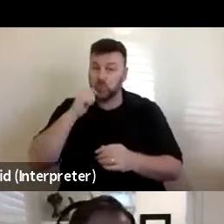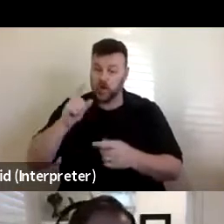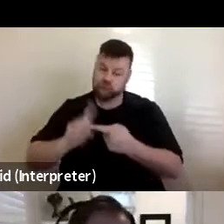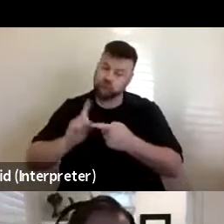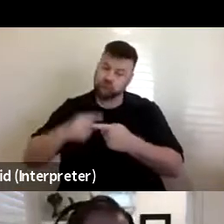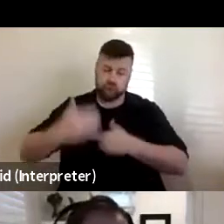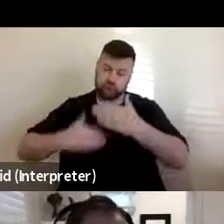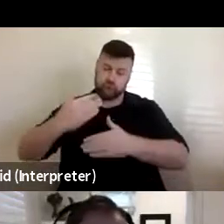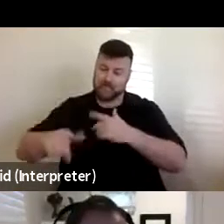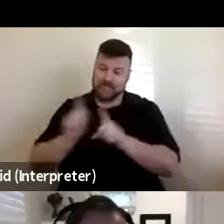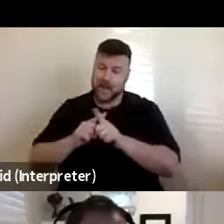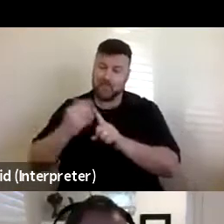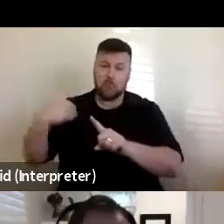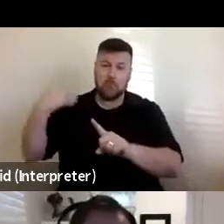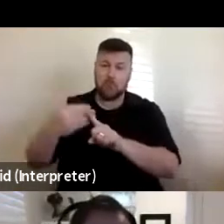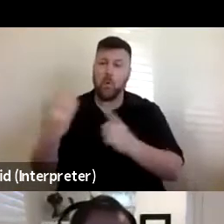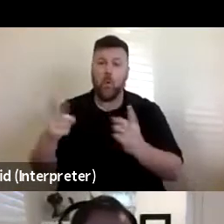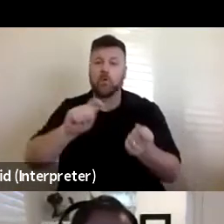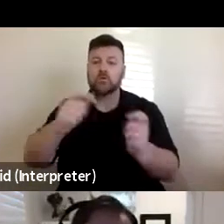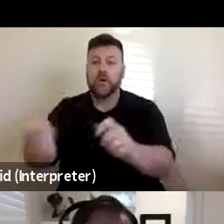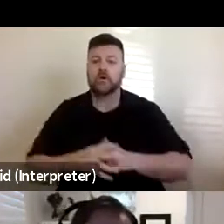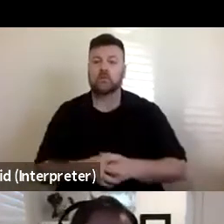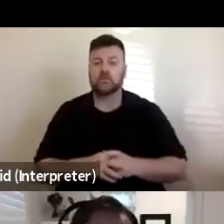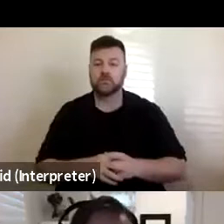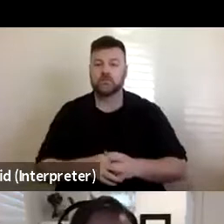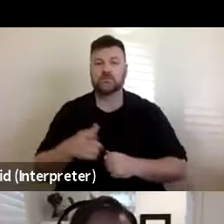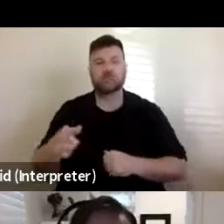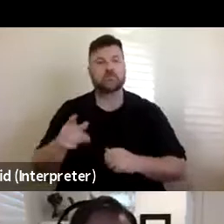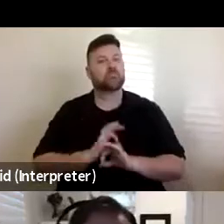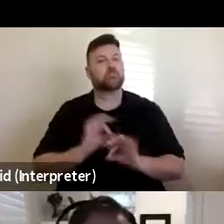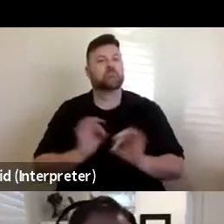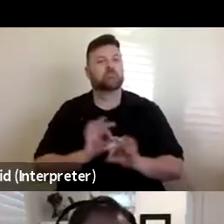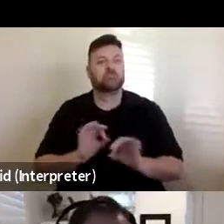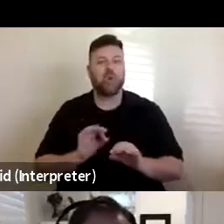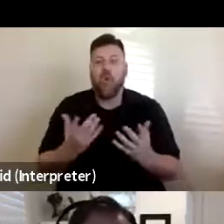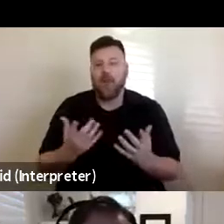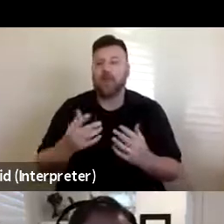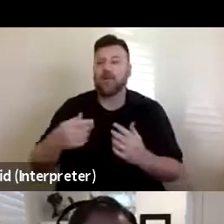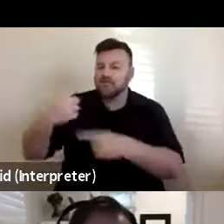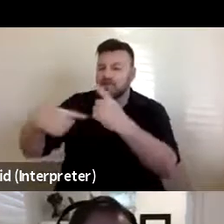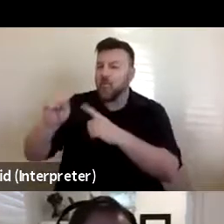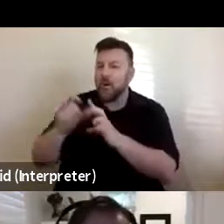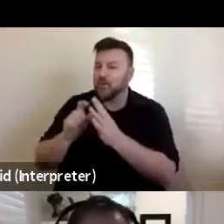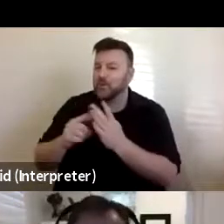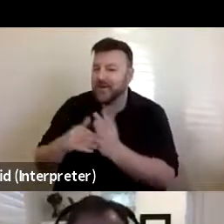doing now? I hope not. What are you doing now?